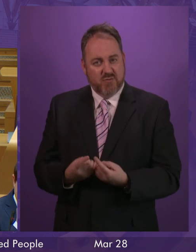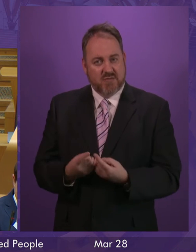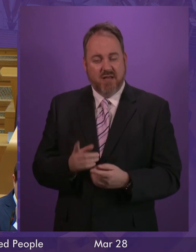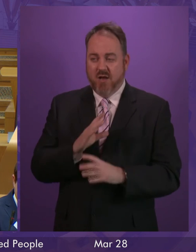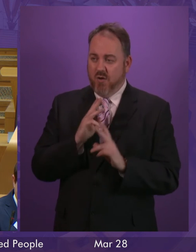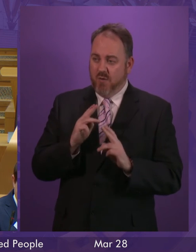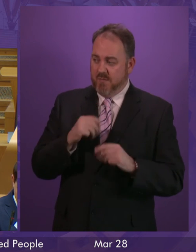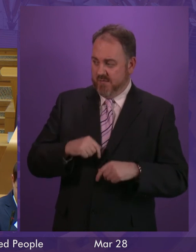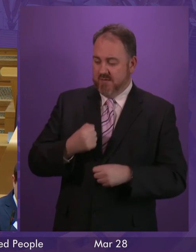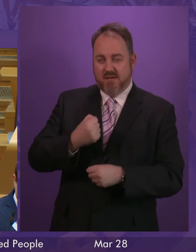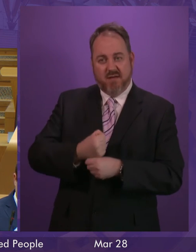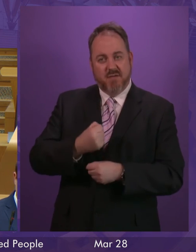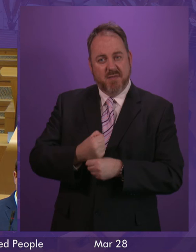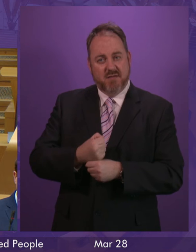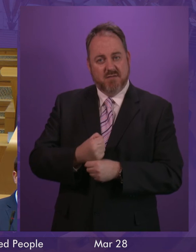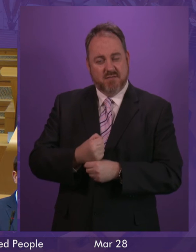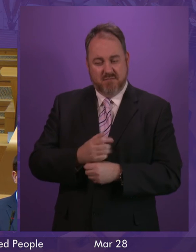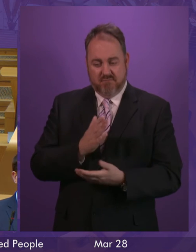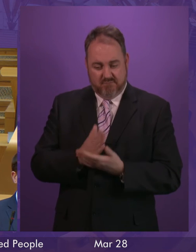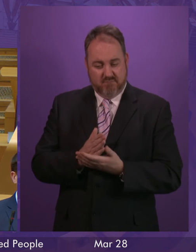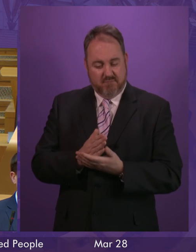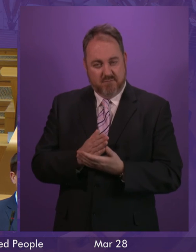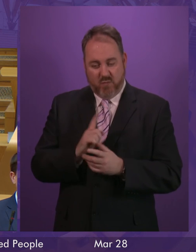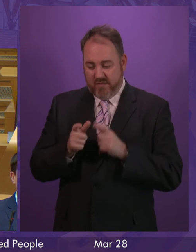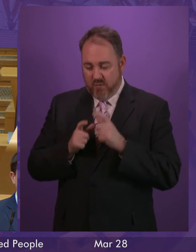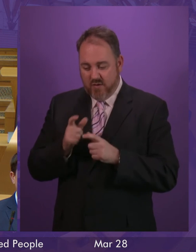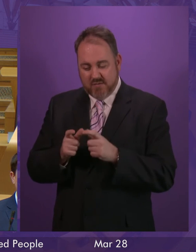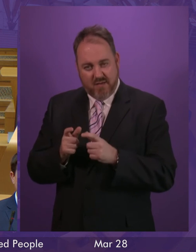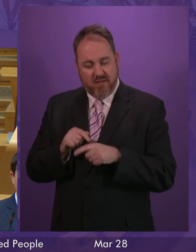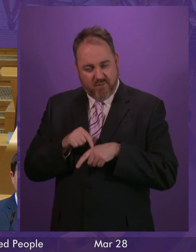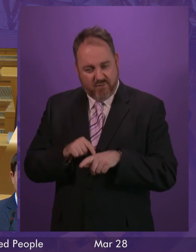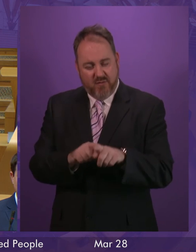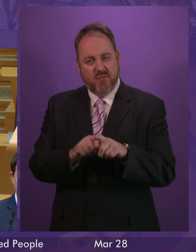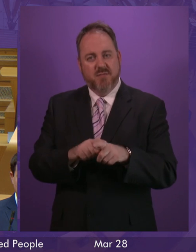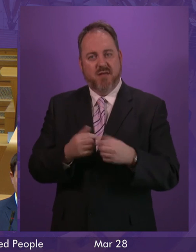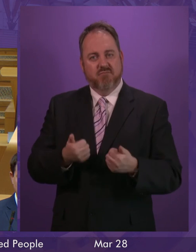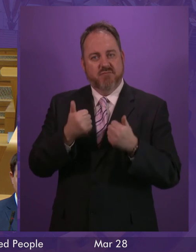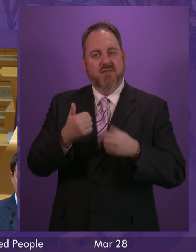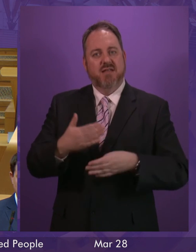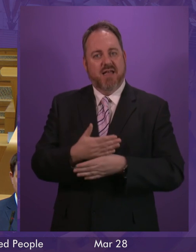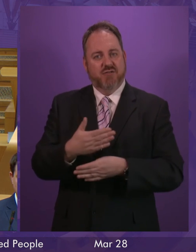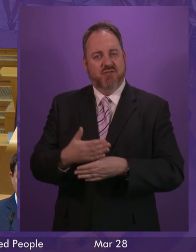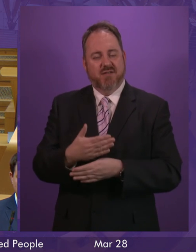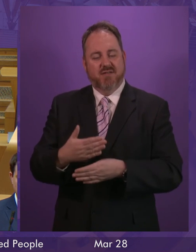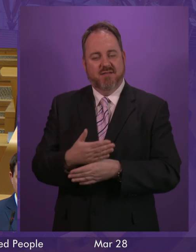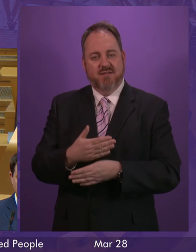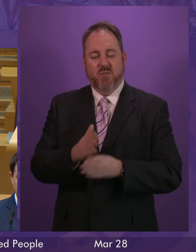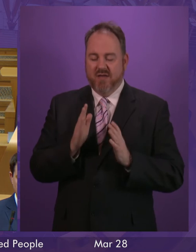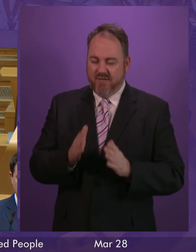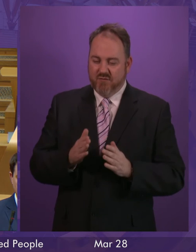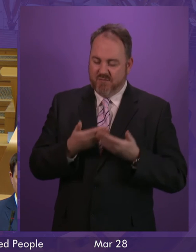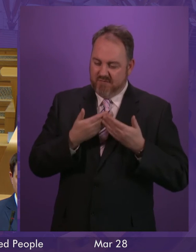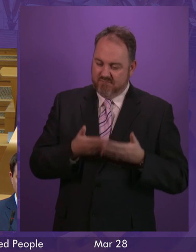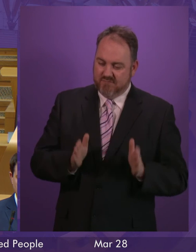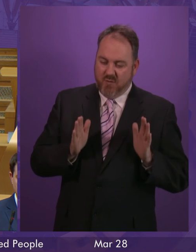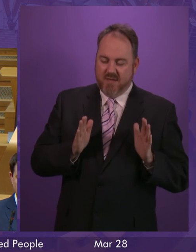commitments given by the government are acted on in terms of that. But there are fundamental equality issues. And we need a frankness and an